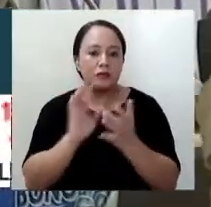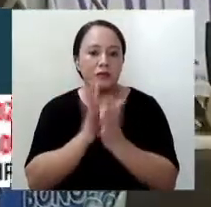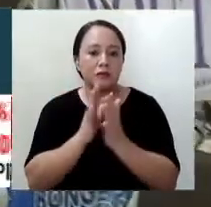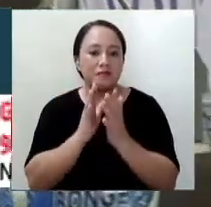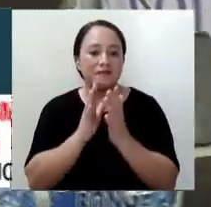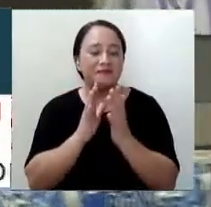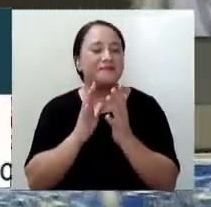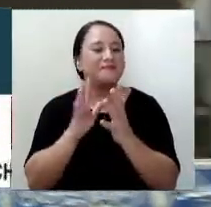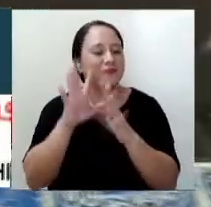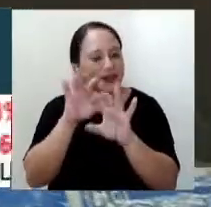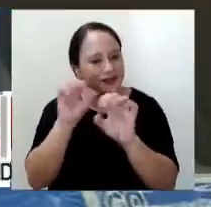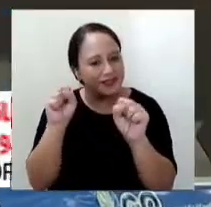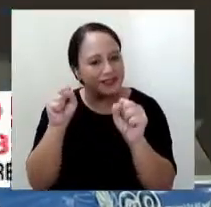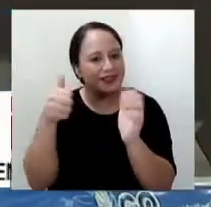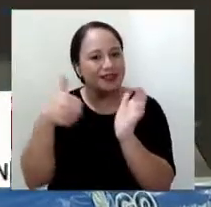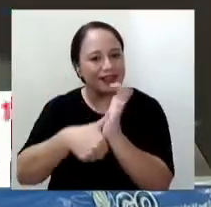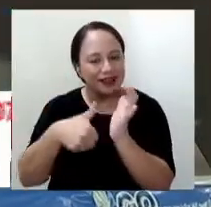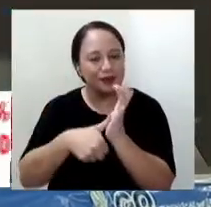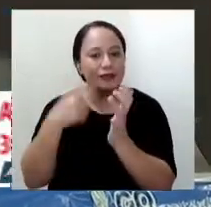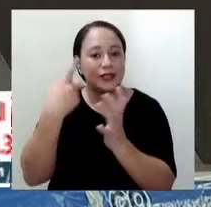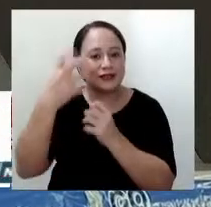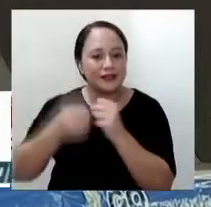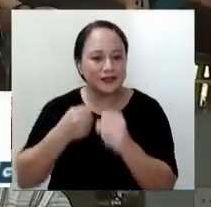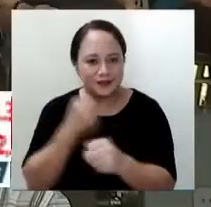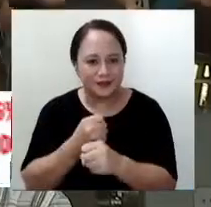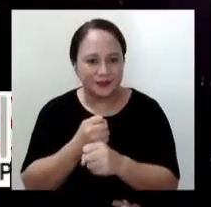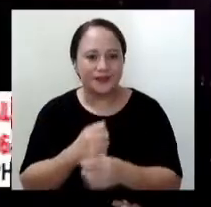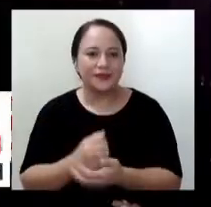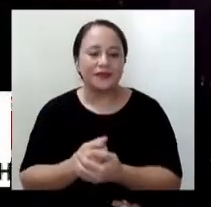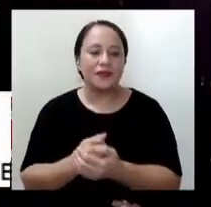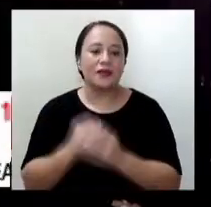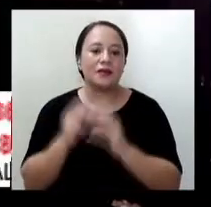bets in next year's elections.